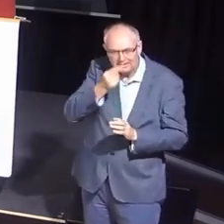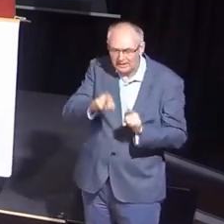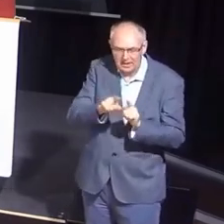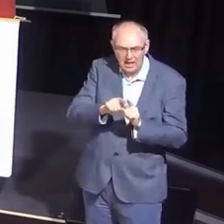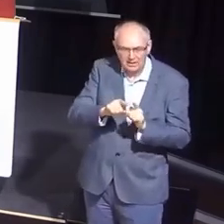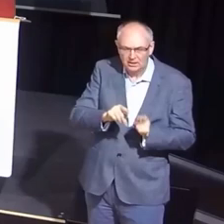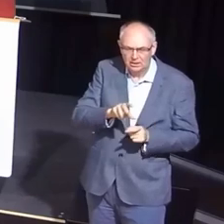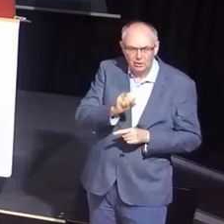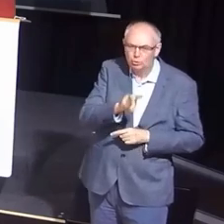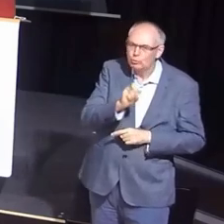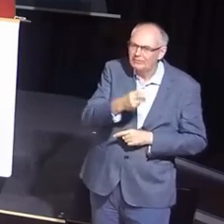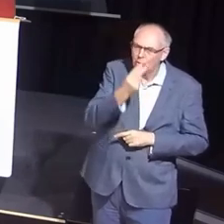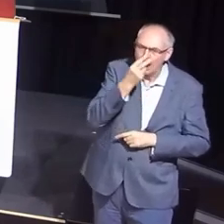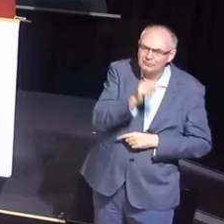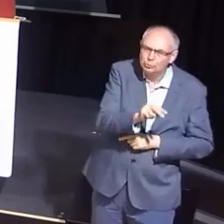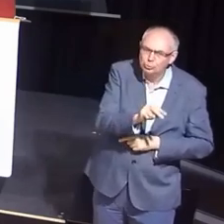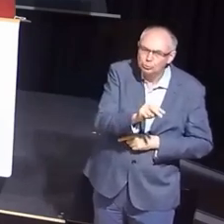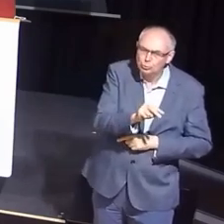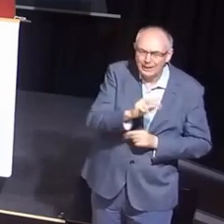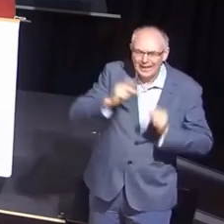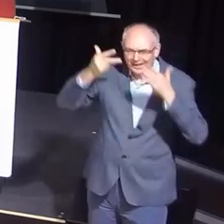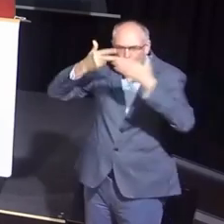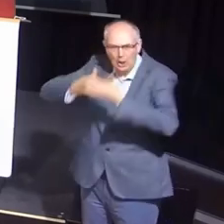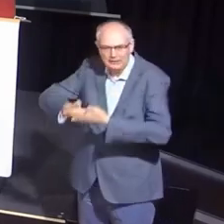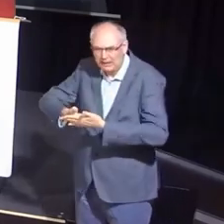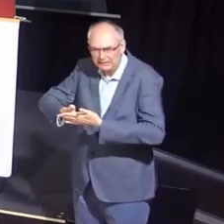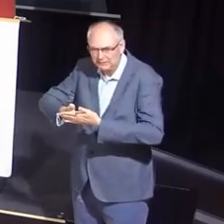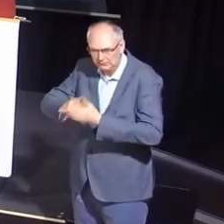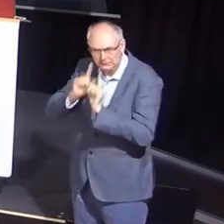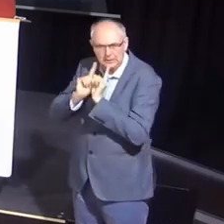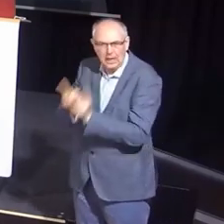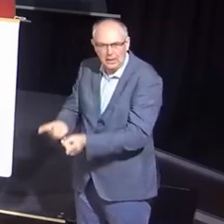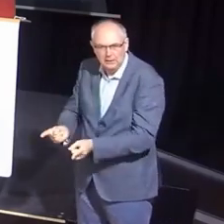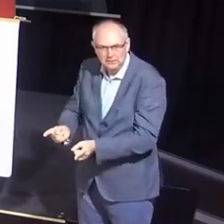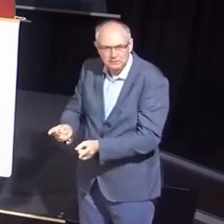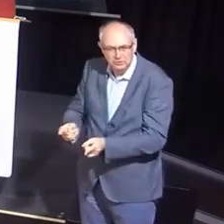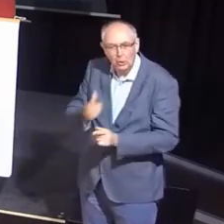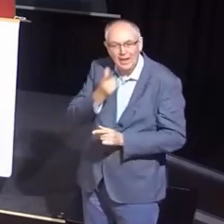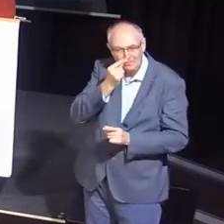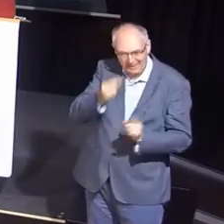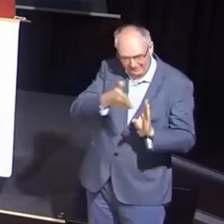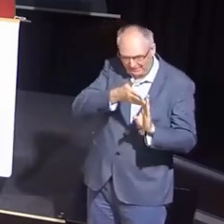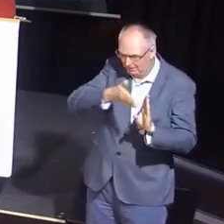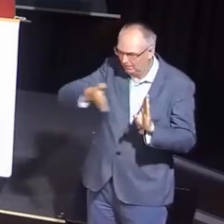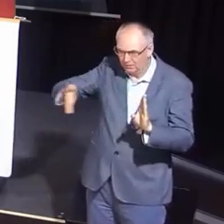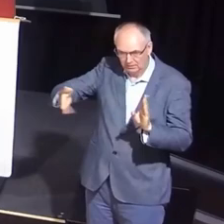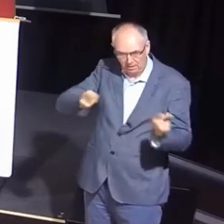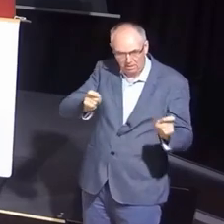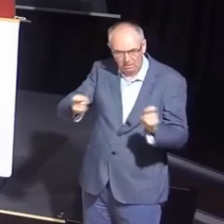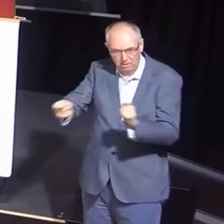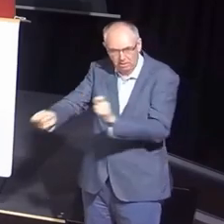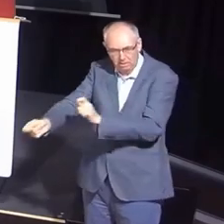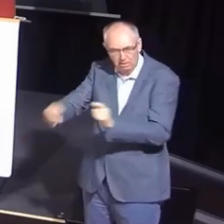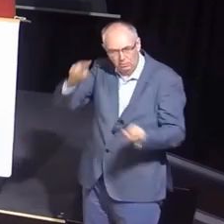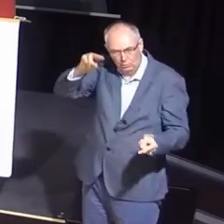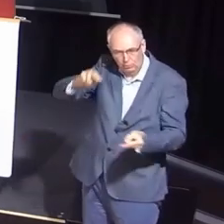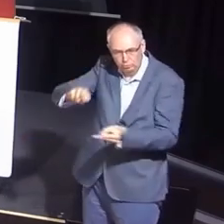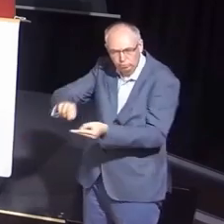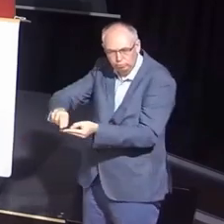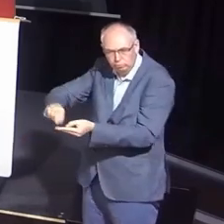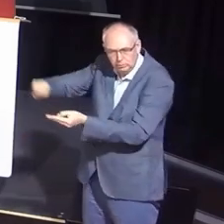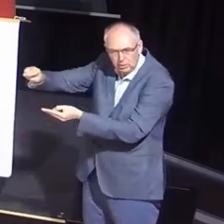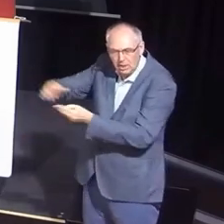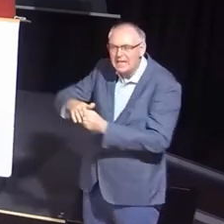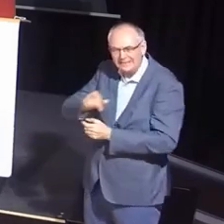you oftentimes cannot do at 8 o'clock at night. So, you know, for those people who understand that, it's obviously pretty normal.